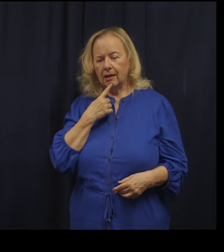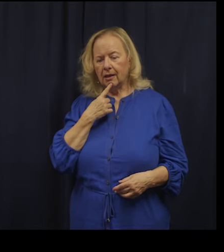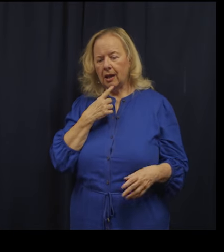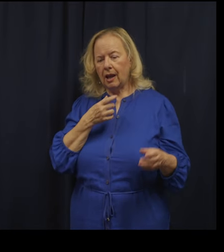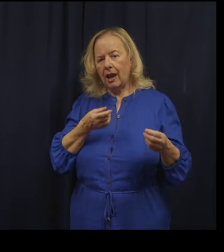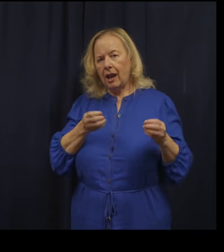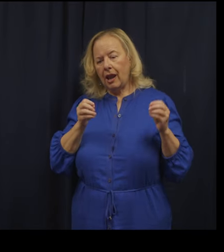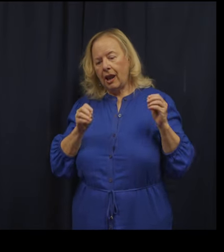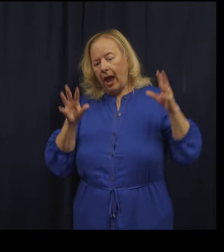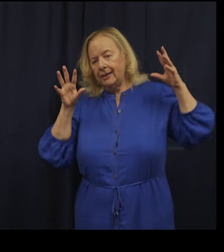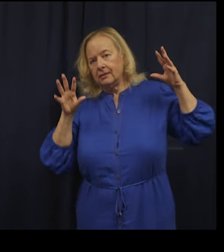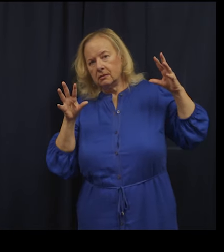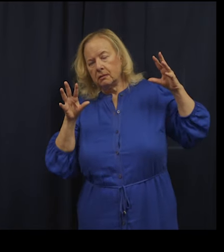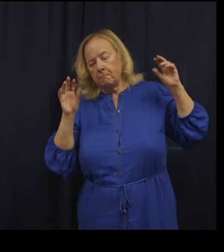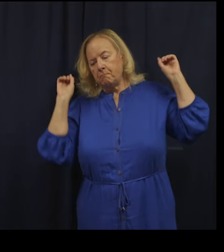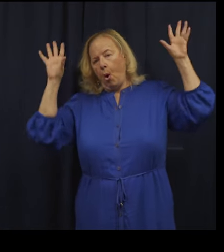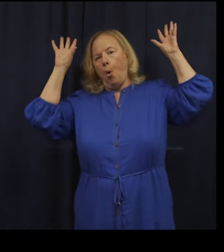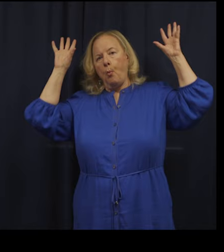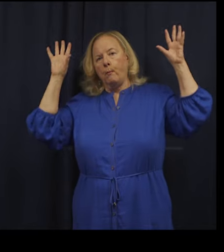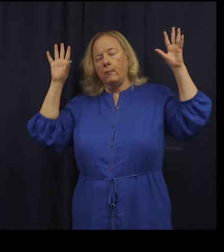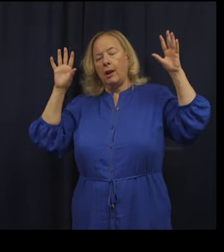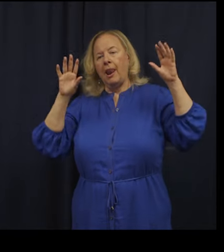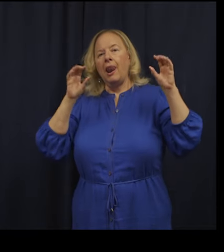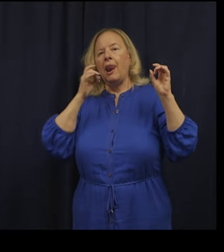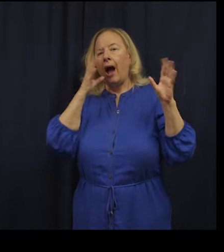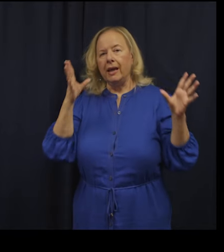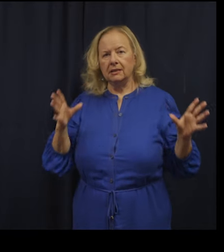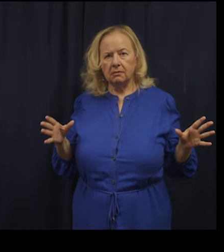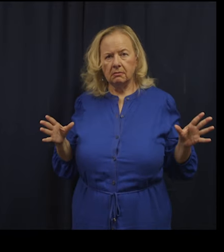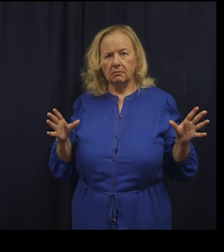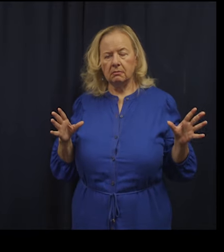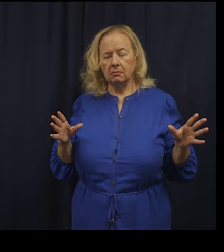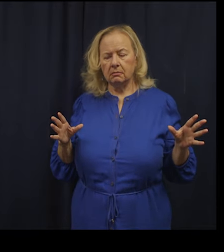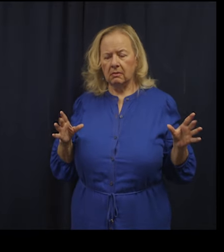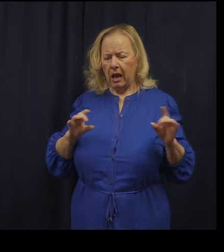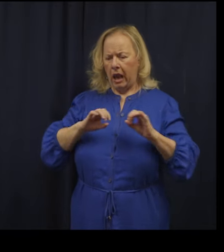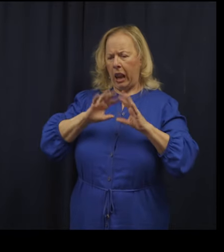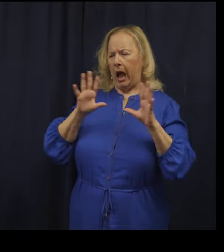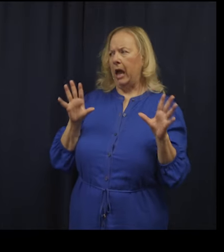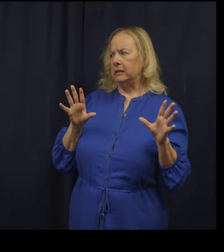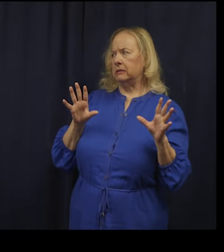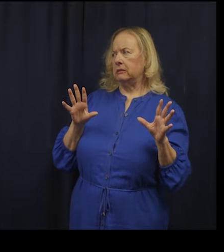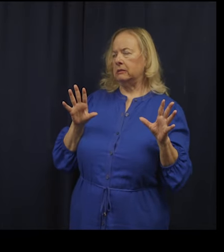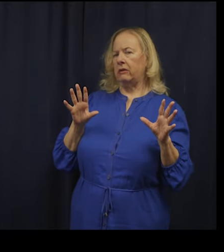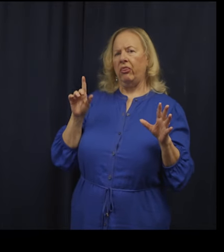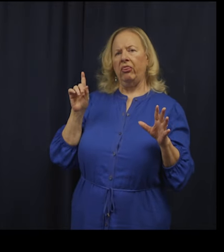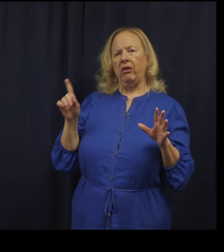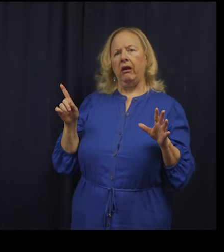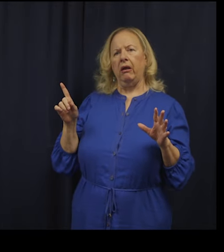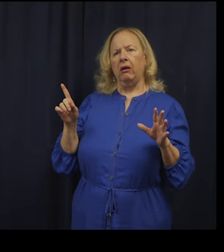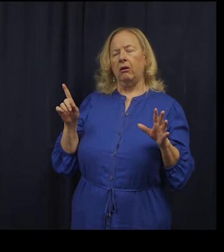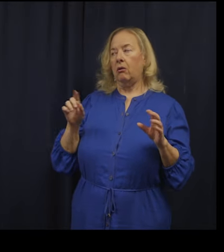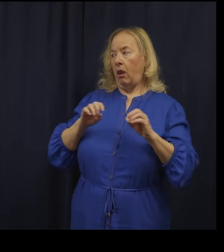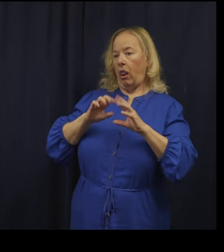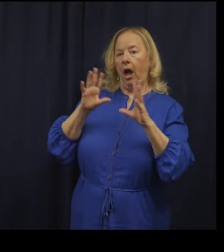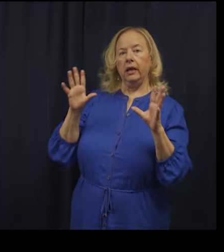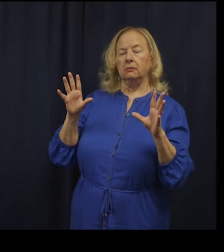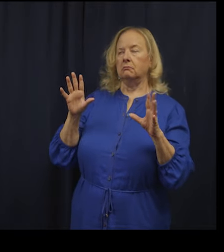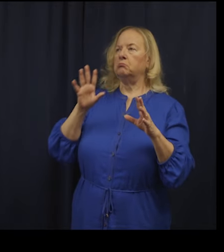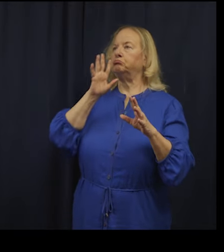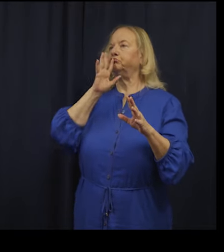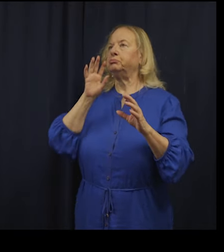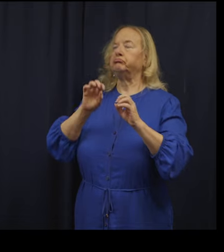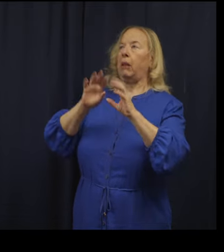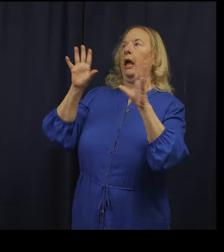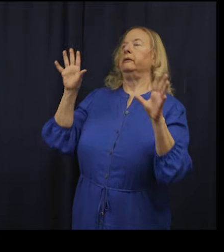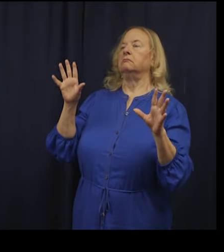be light, and boom! There was light. He just said light exists, and light existed.